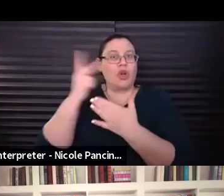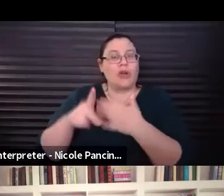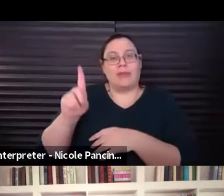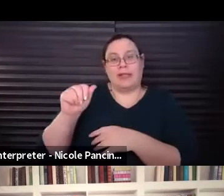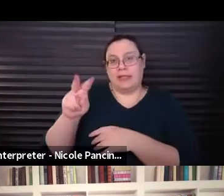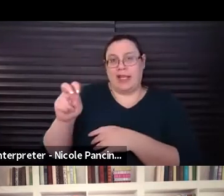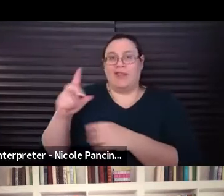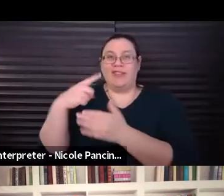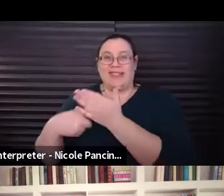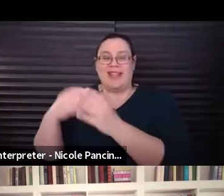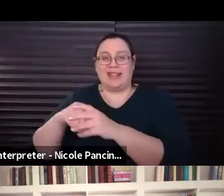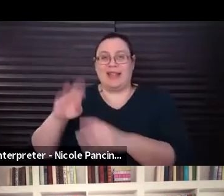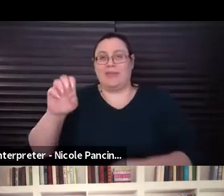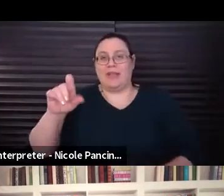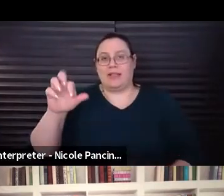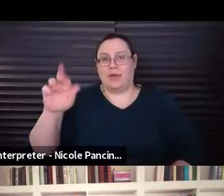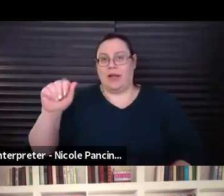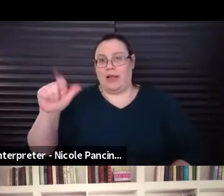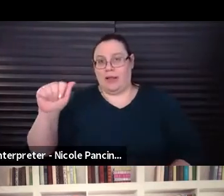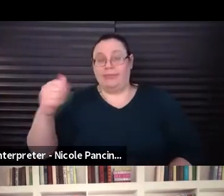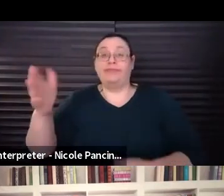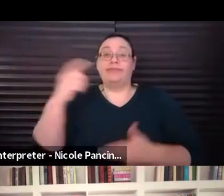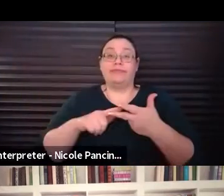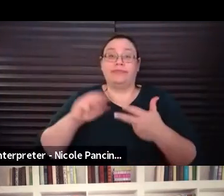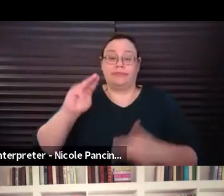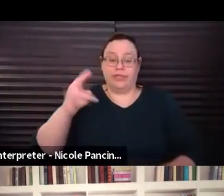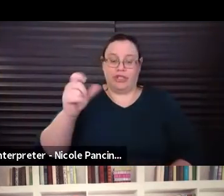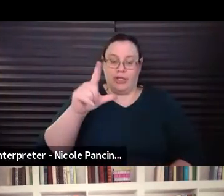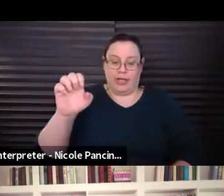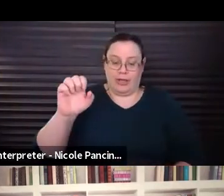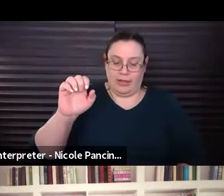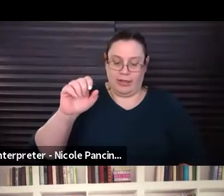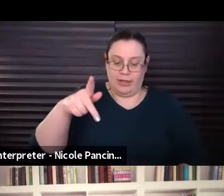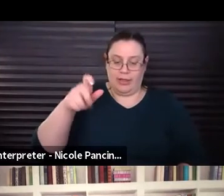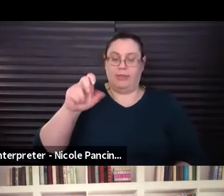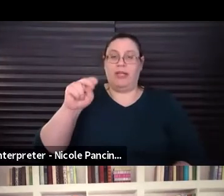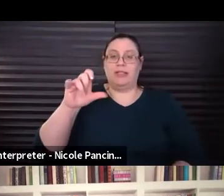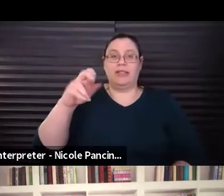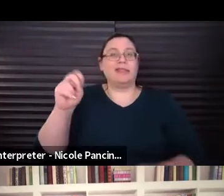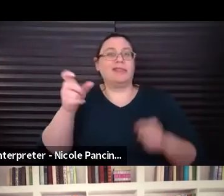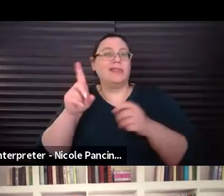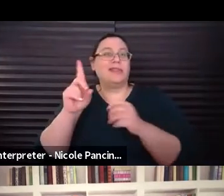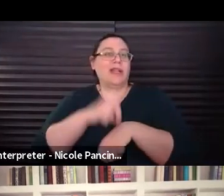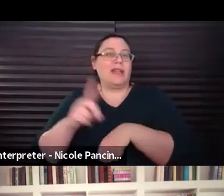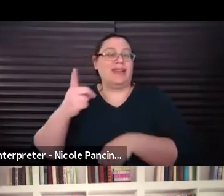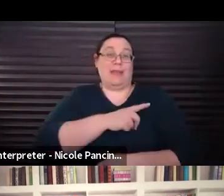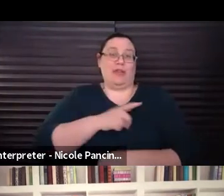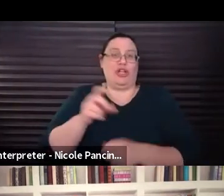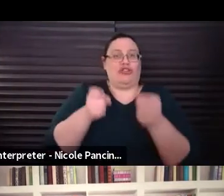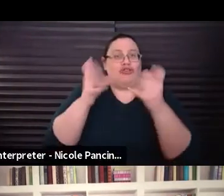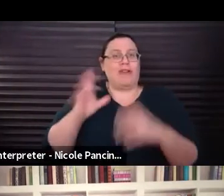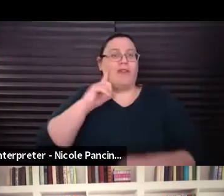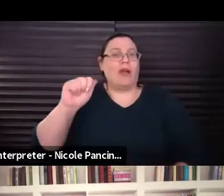Bessemer, Alabama. Then we'll hear from Michelle Penson, who is Deputy Director of the Data and Analytics Department at the